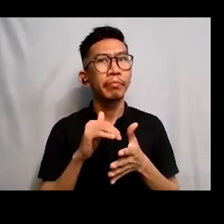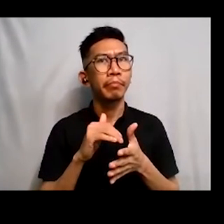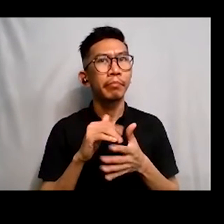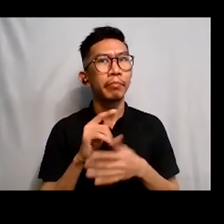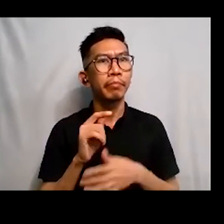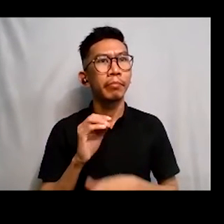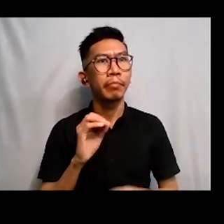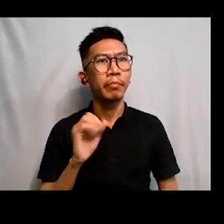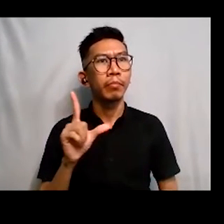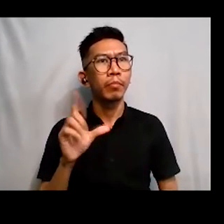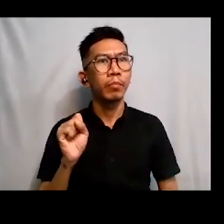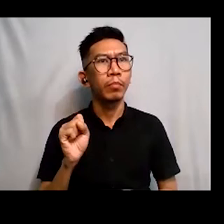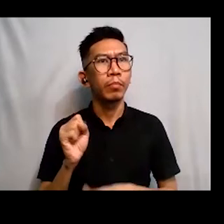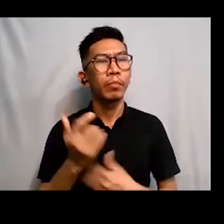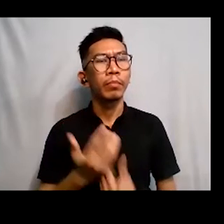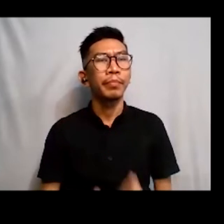Study tools.